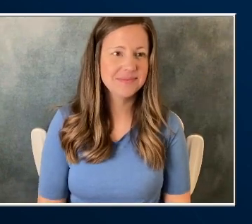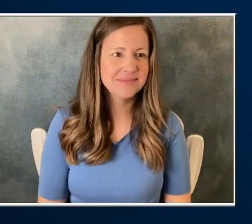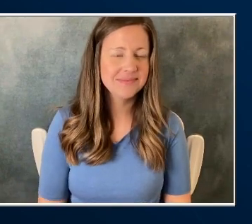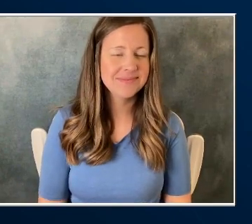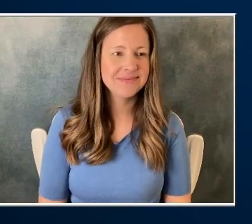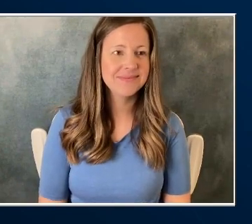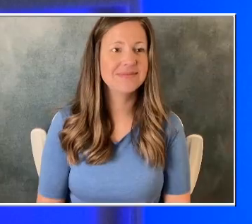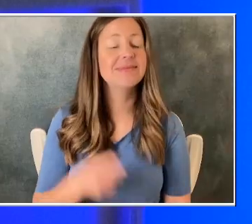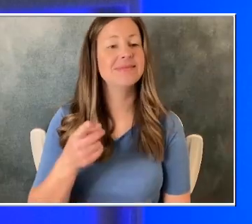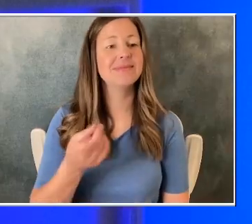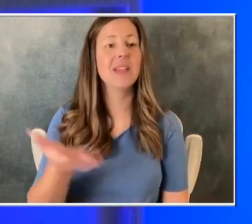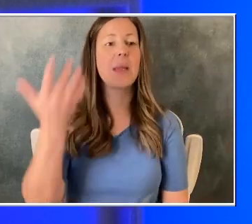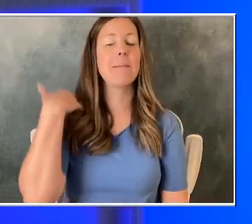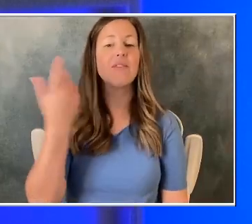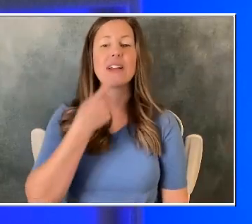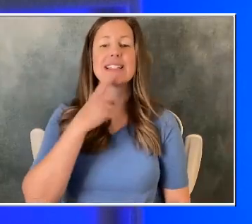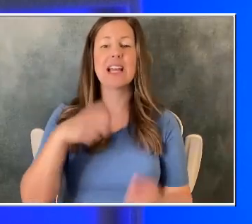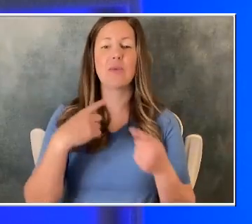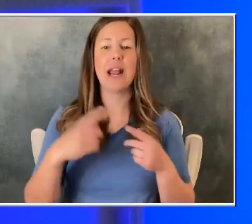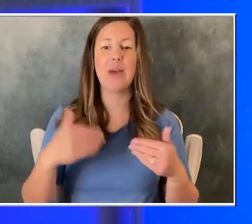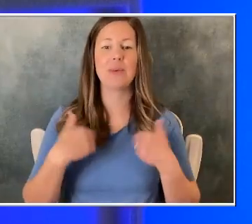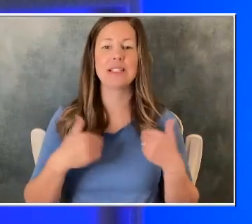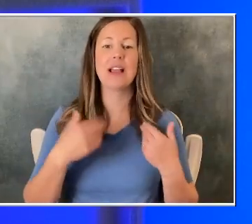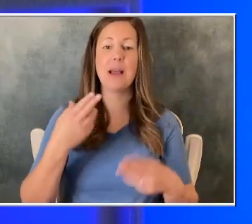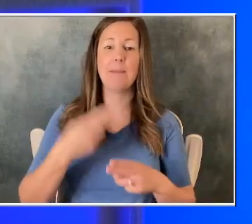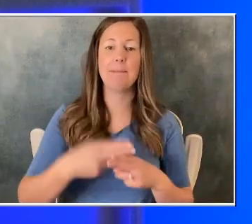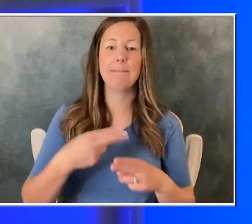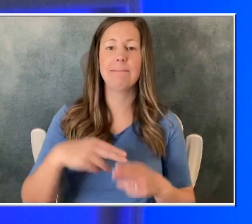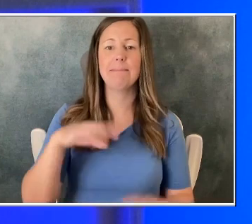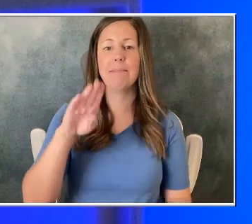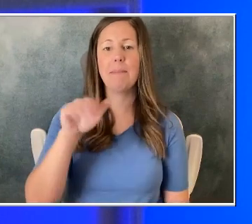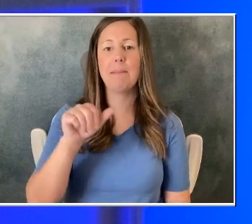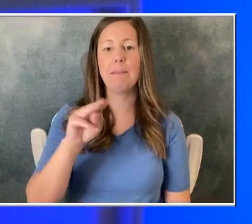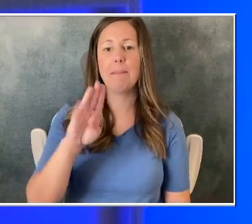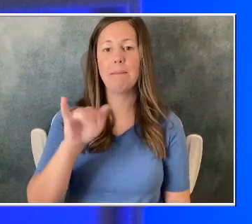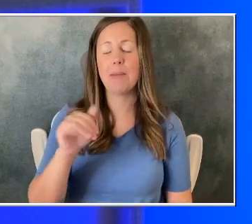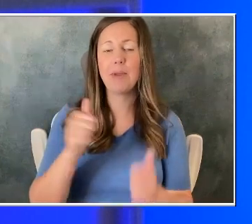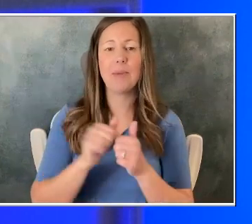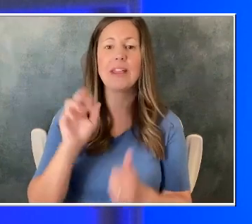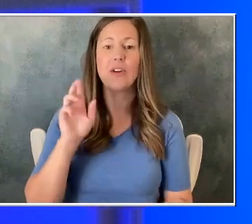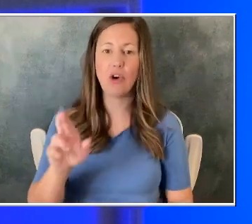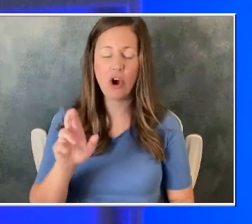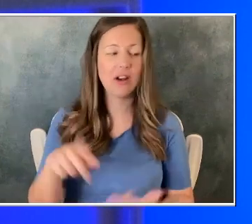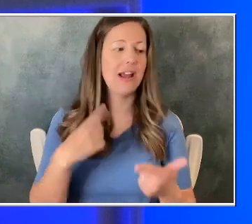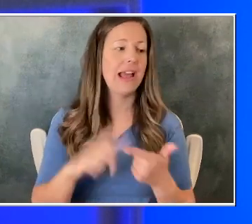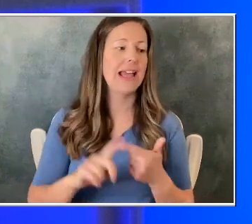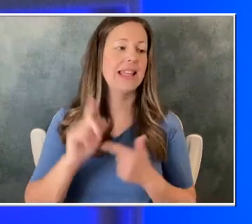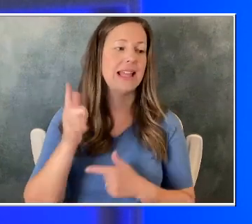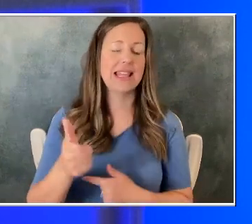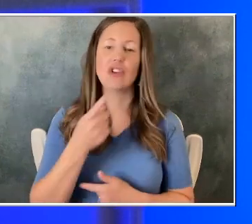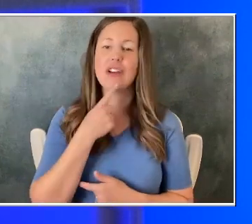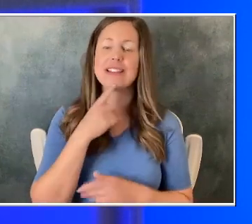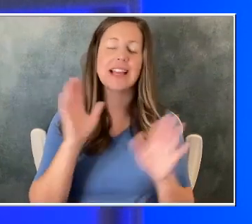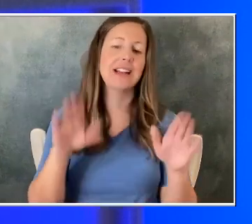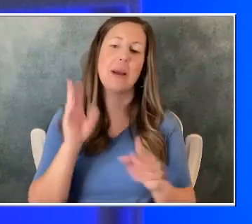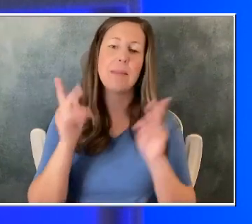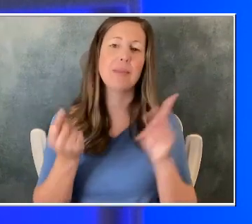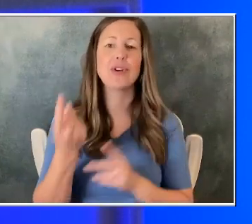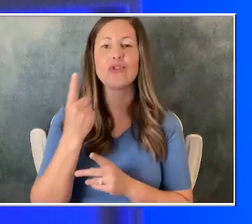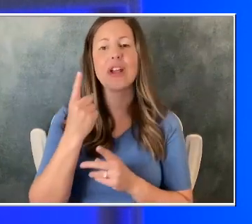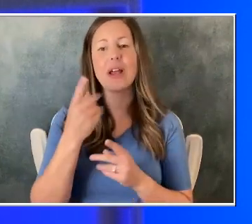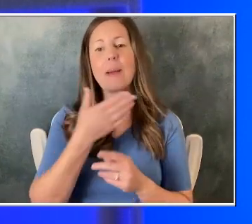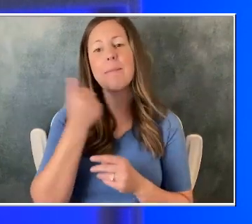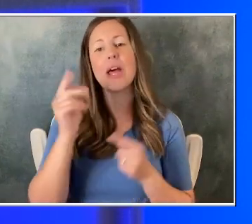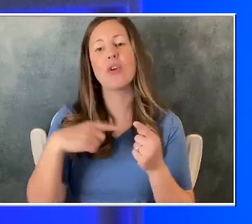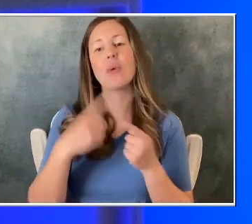used to say, when I was a kid growing up, I used to say, my name is Bambi with an R, and then later on when I was older, I said, yeah, people understand it better when I say Rambo with an I.